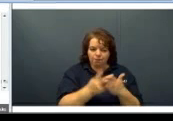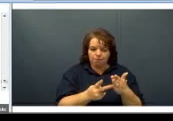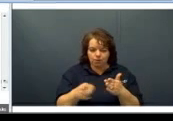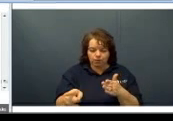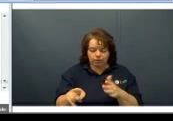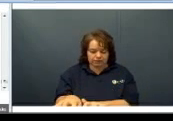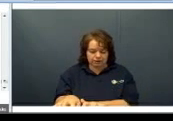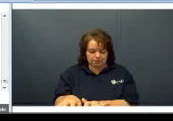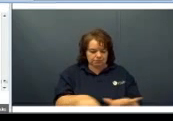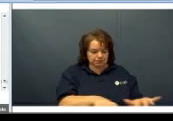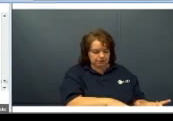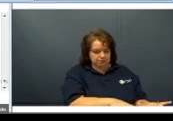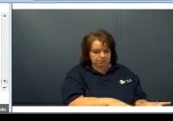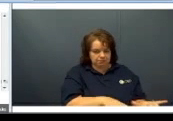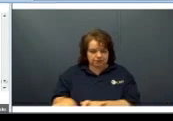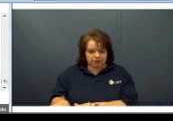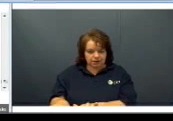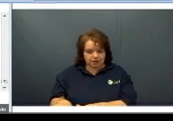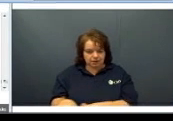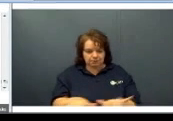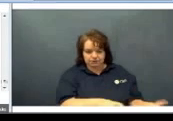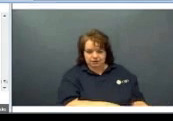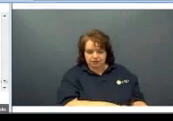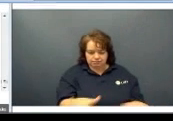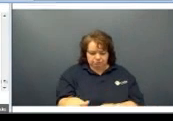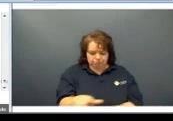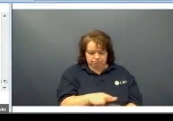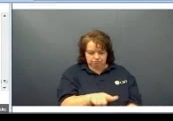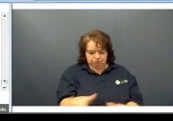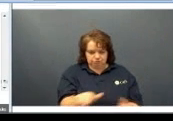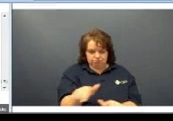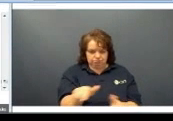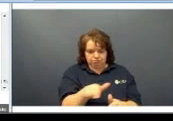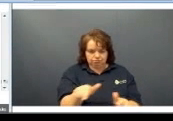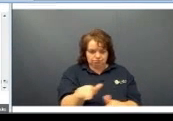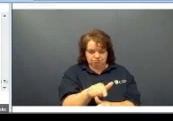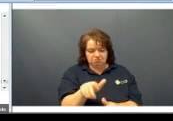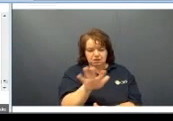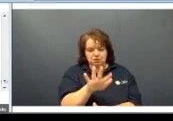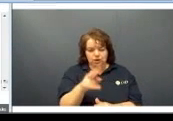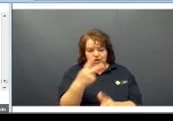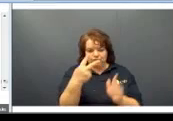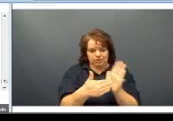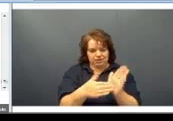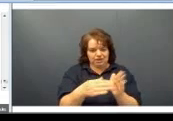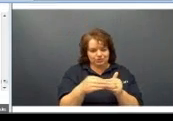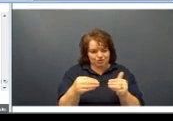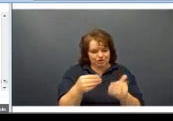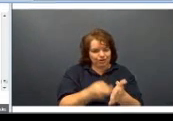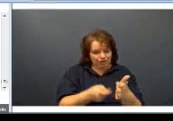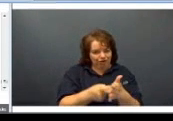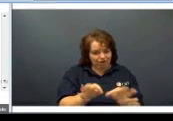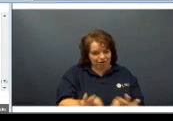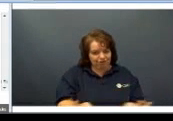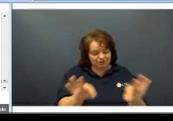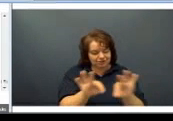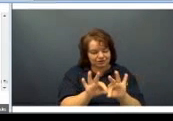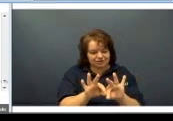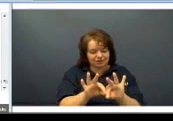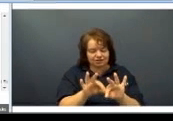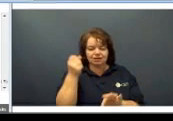it allows both parties to type back and forth, and the device itself ranges